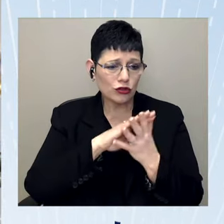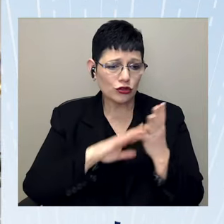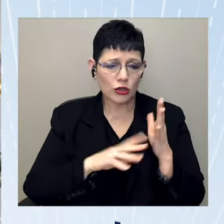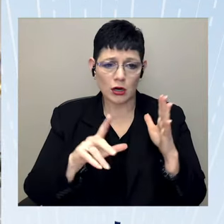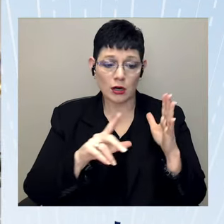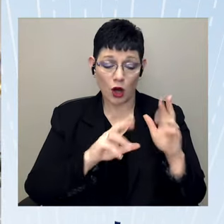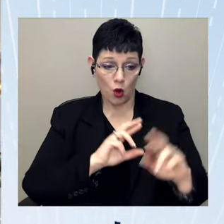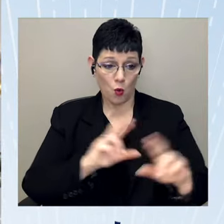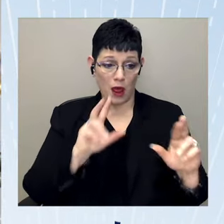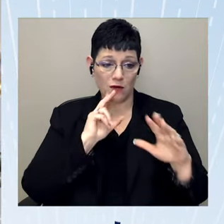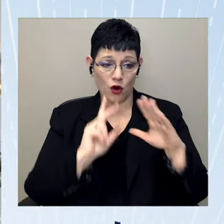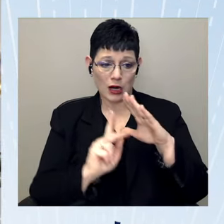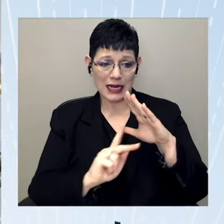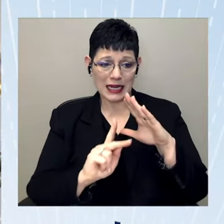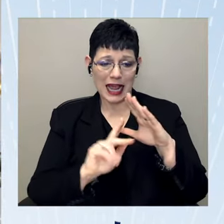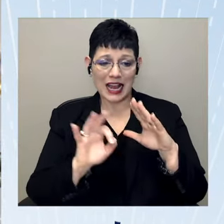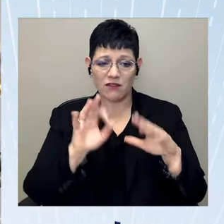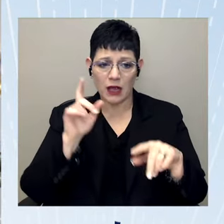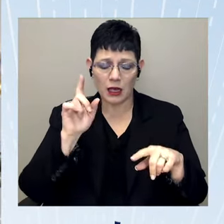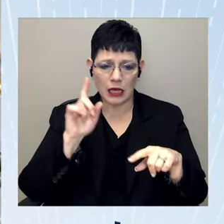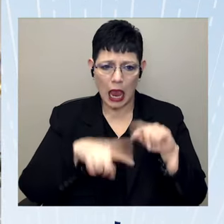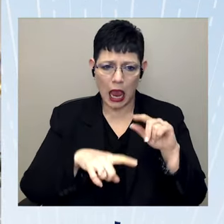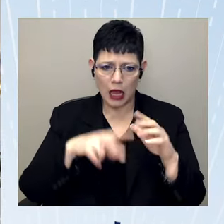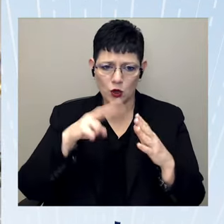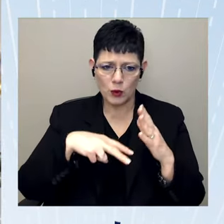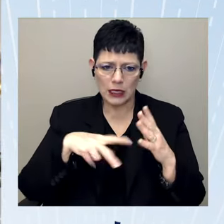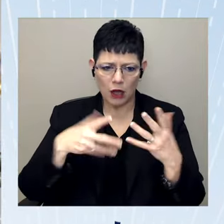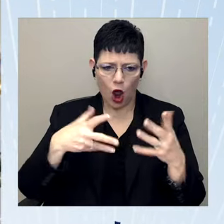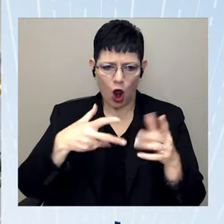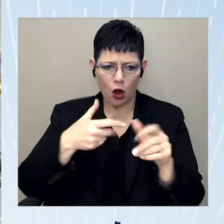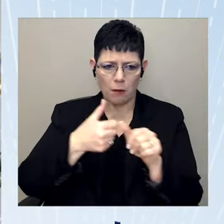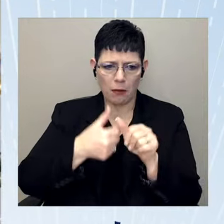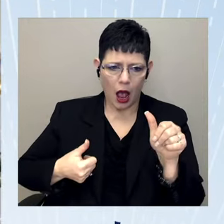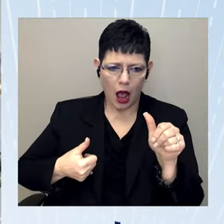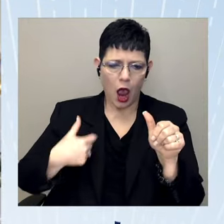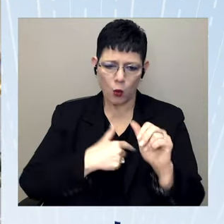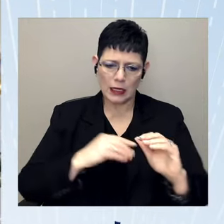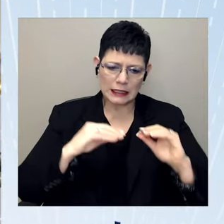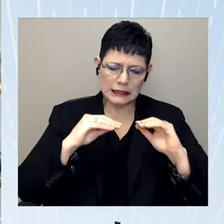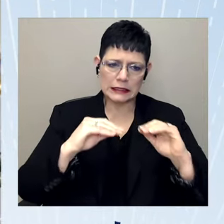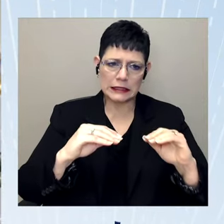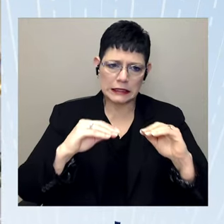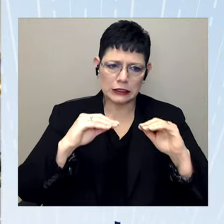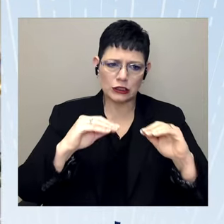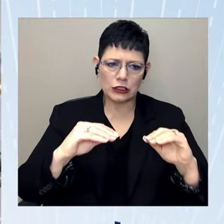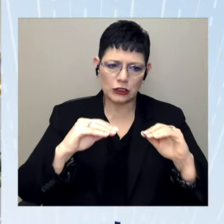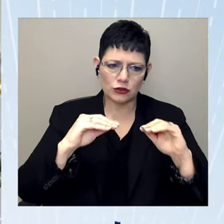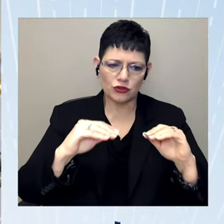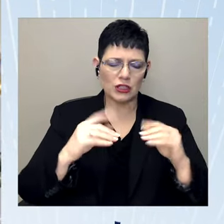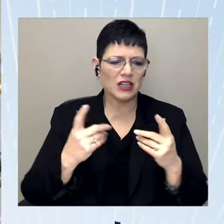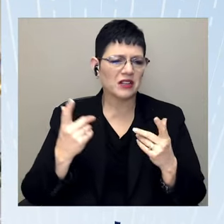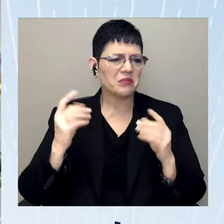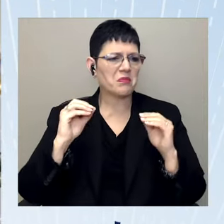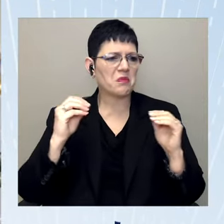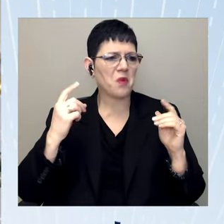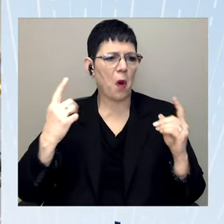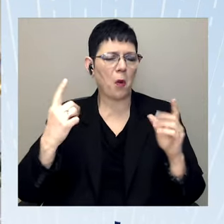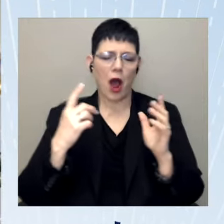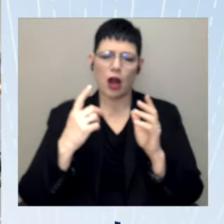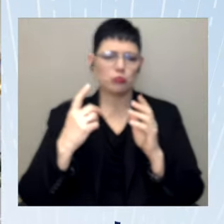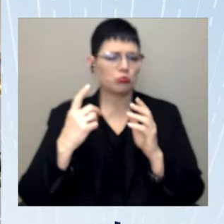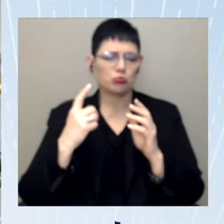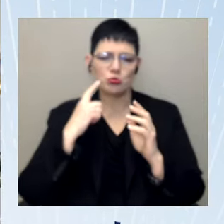reading, they're already behind. So these are the things that we do that we do not get recognized for. Yet year after